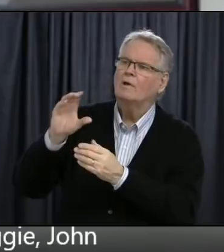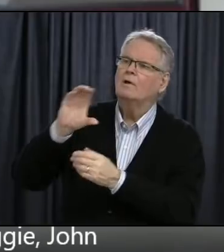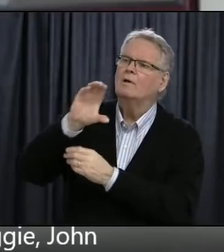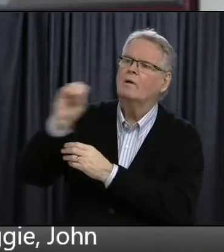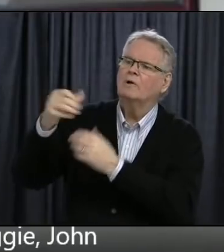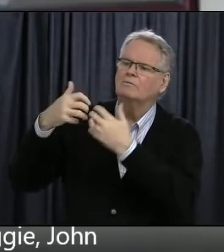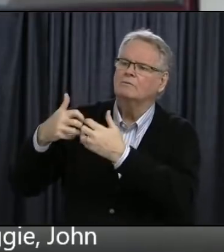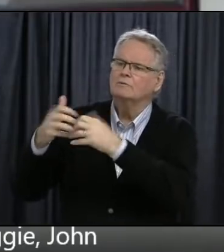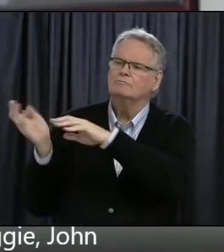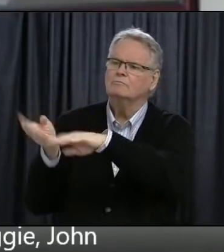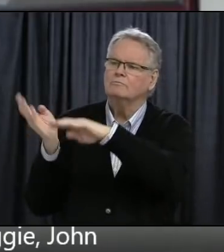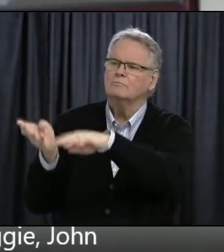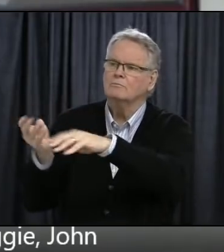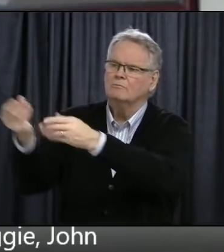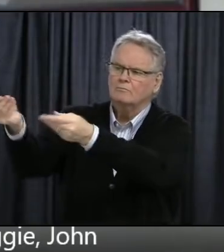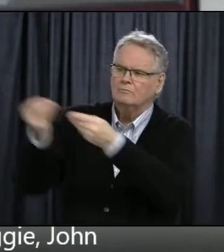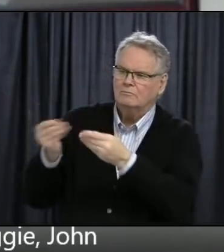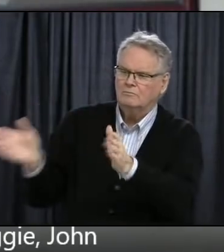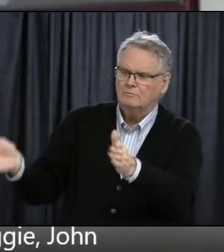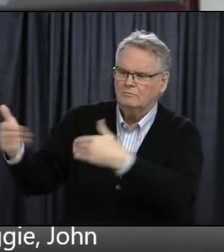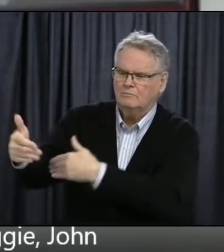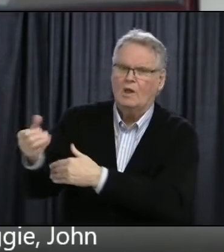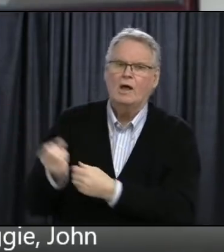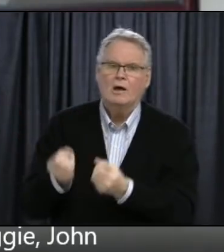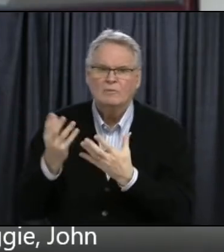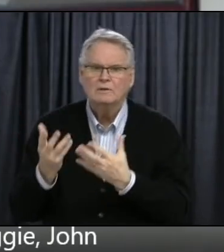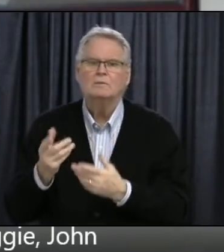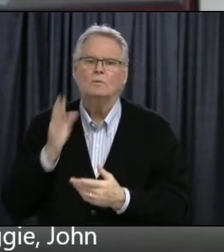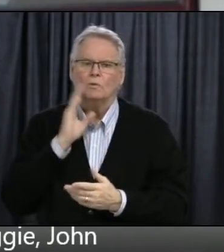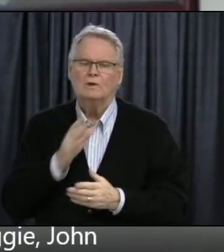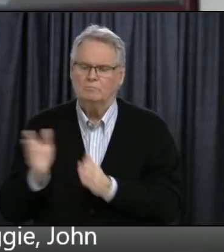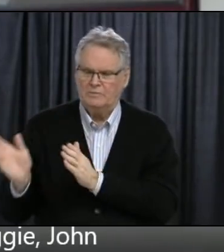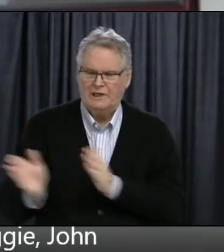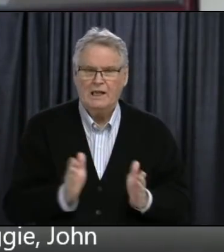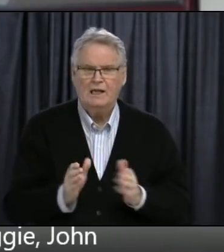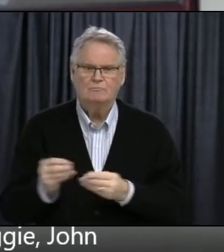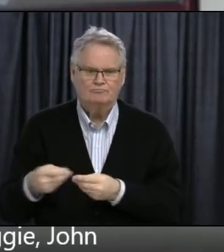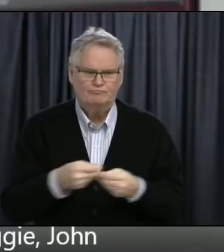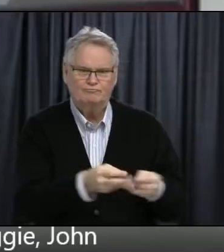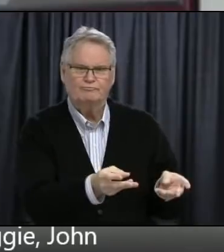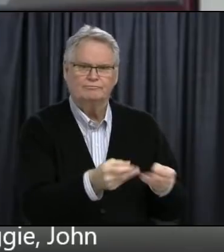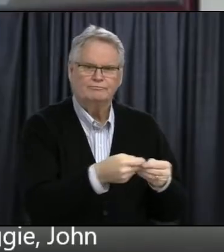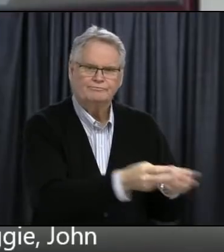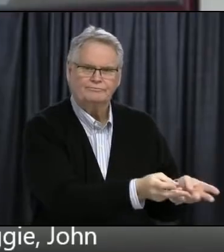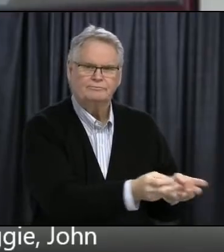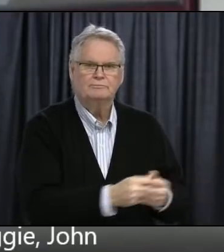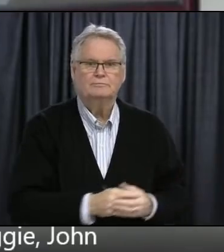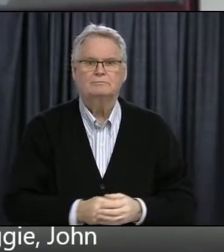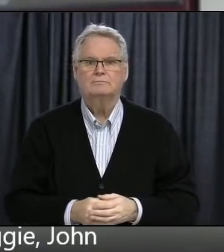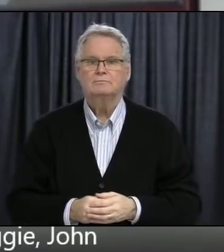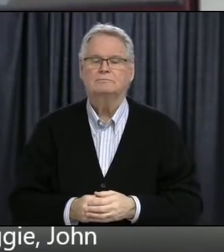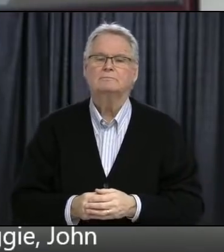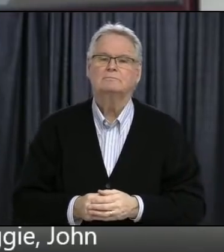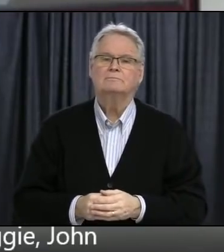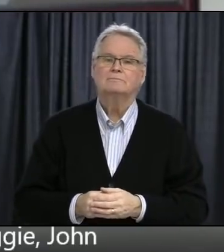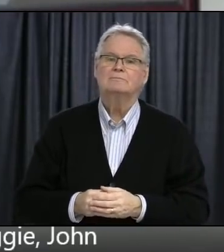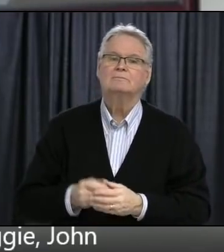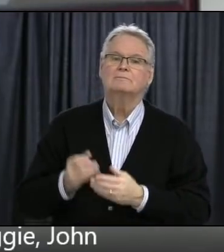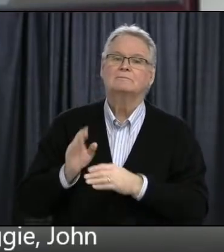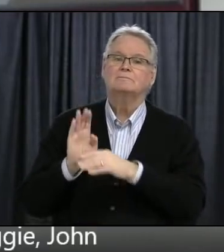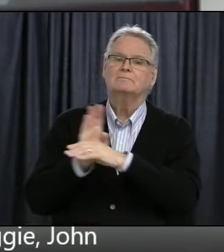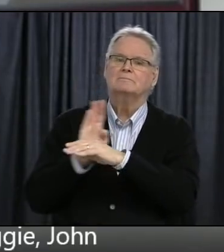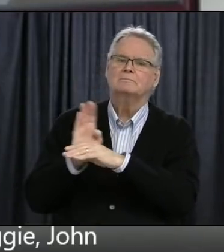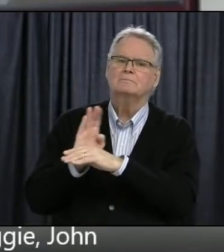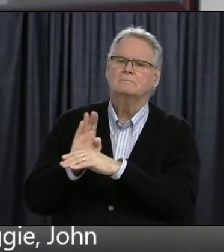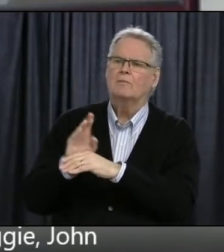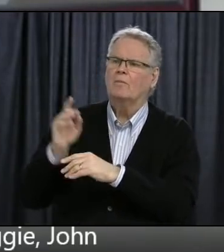had to slow down. And given their current promises over and above this, there is a distinct possibility that we may be